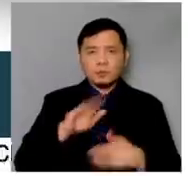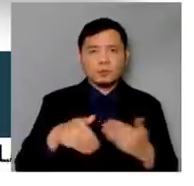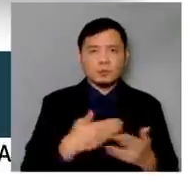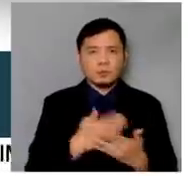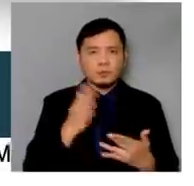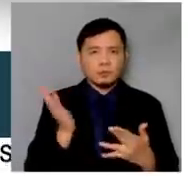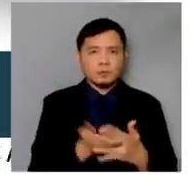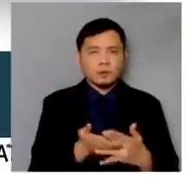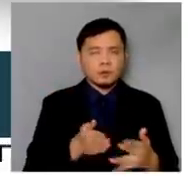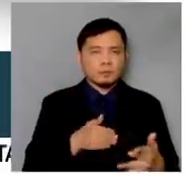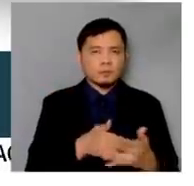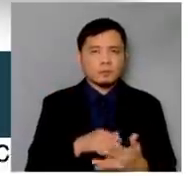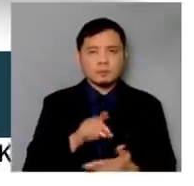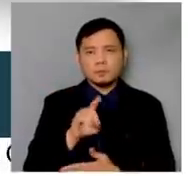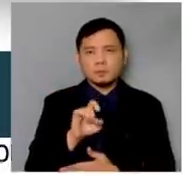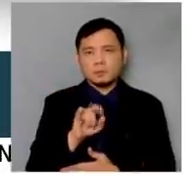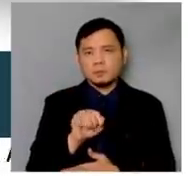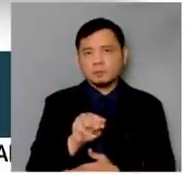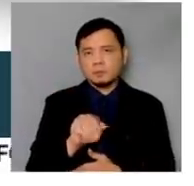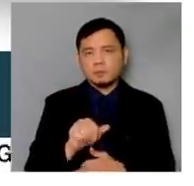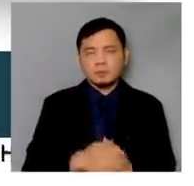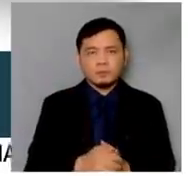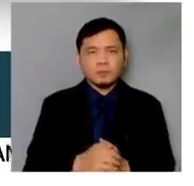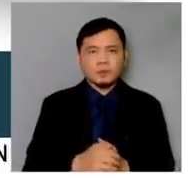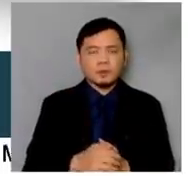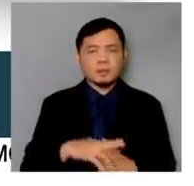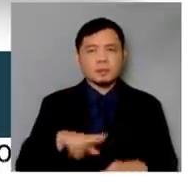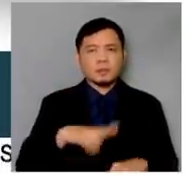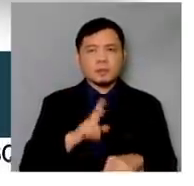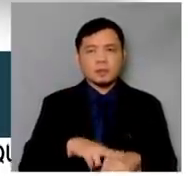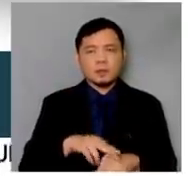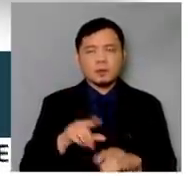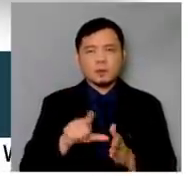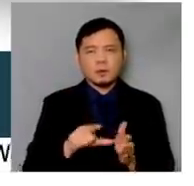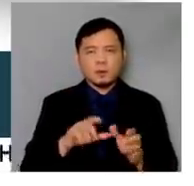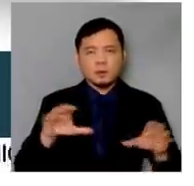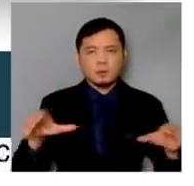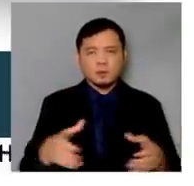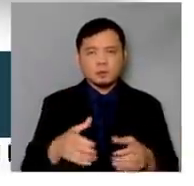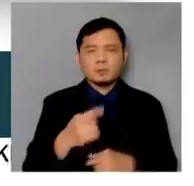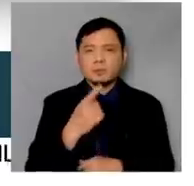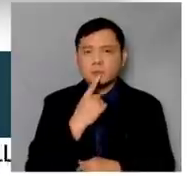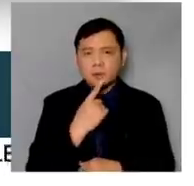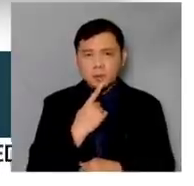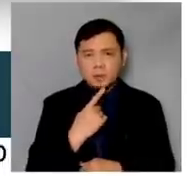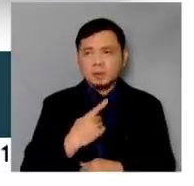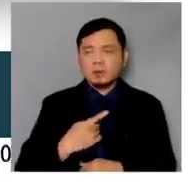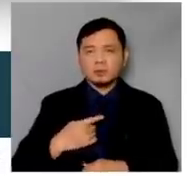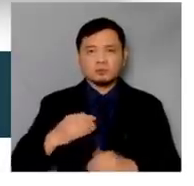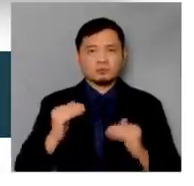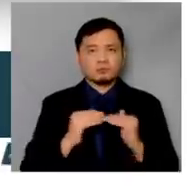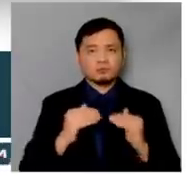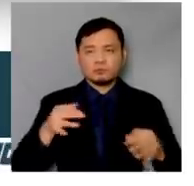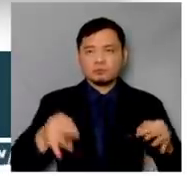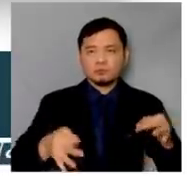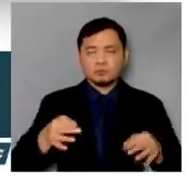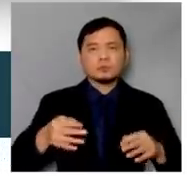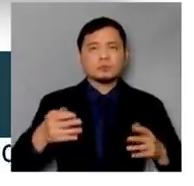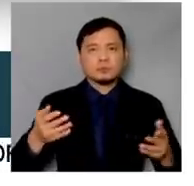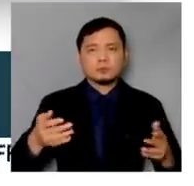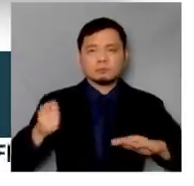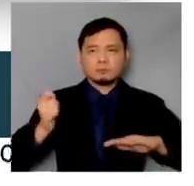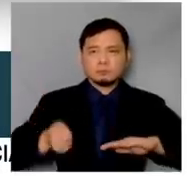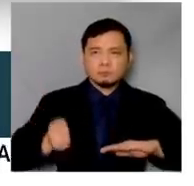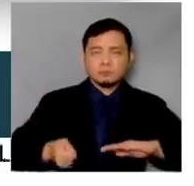for the National Union of People's Lawyers, Justice Department officials and the courts should take the retractions on de Lima's